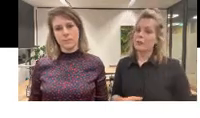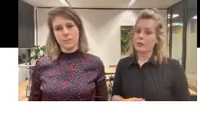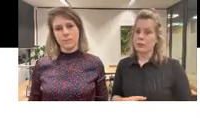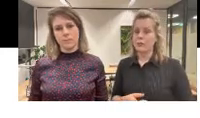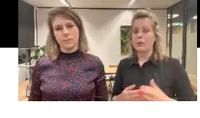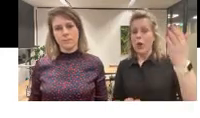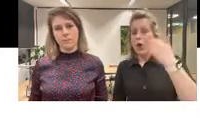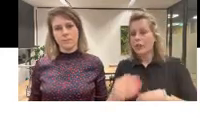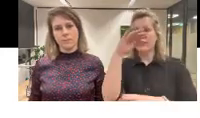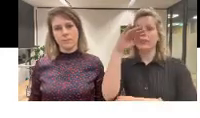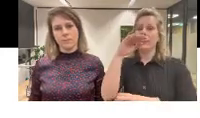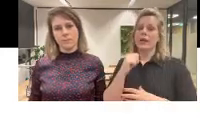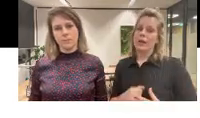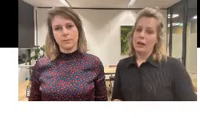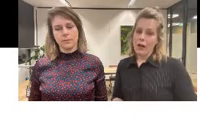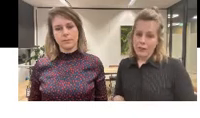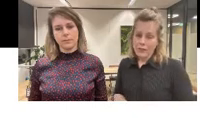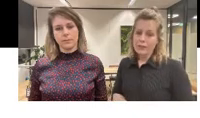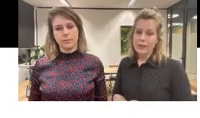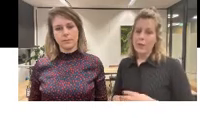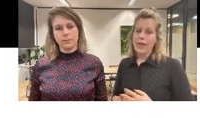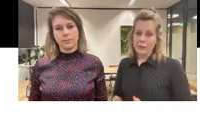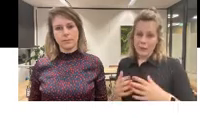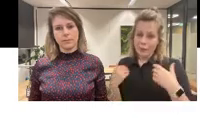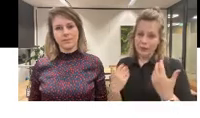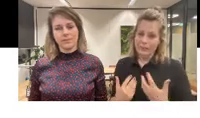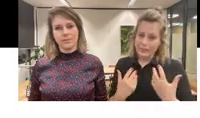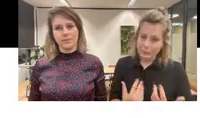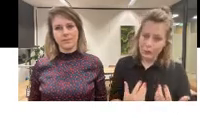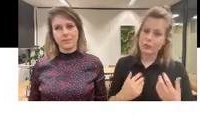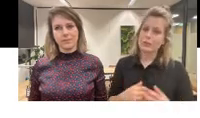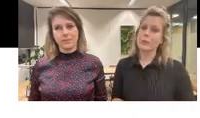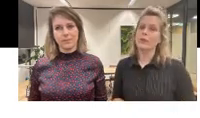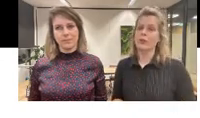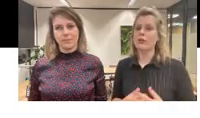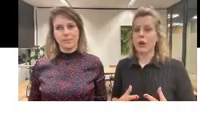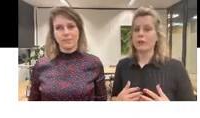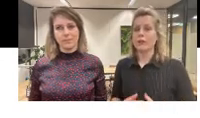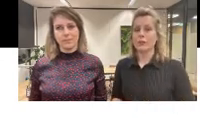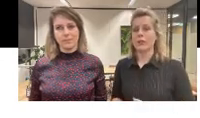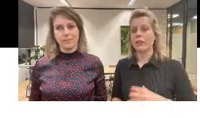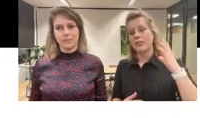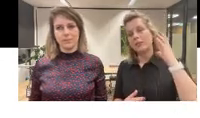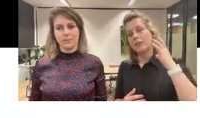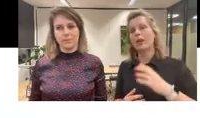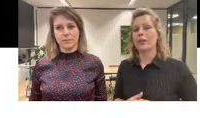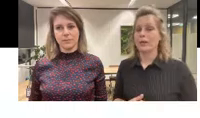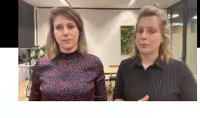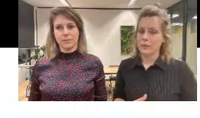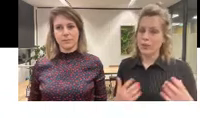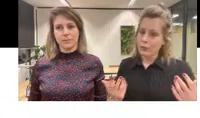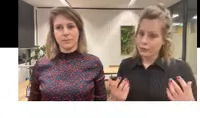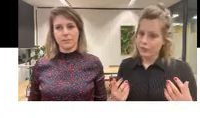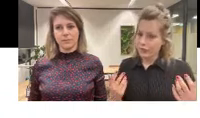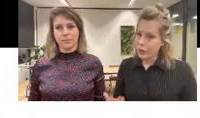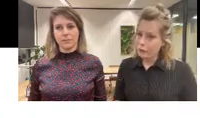the afternoon, or the other way in which the prolonged exposure is offered in the morning, EMDR therapy